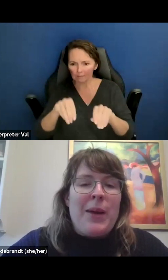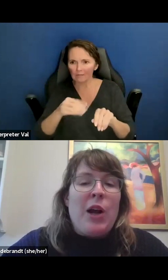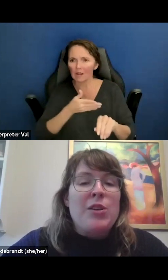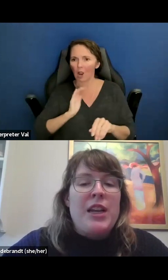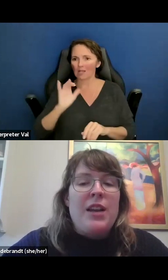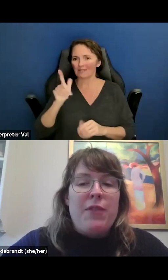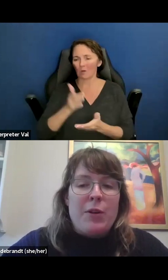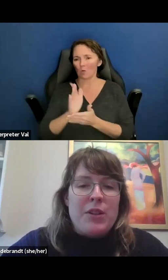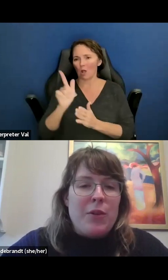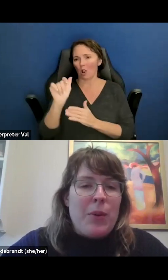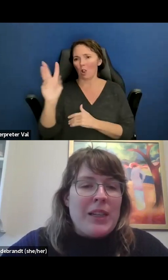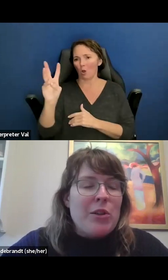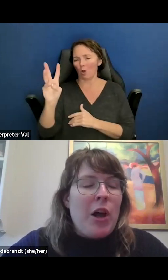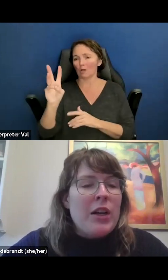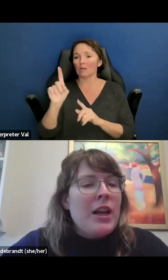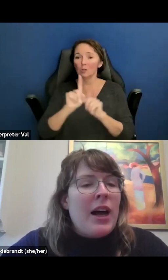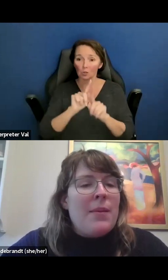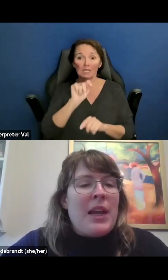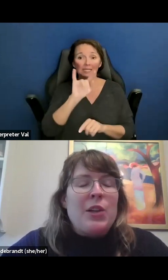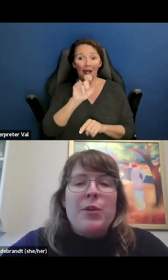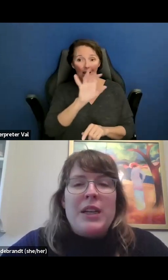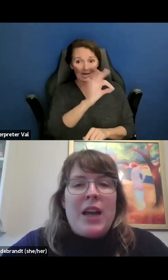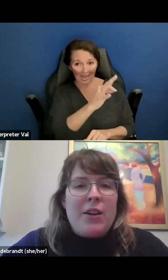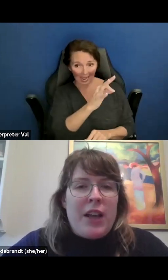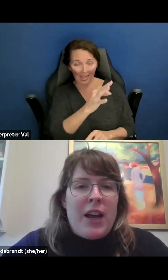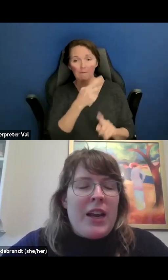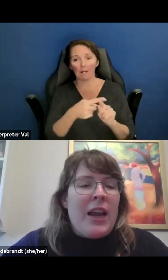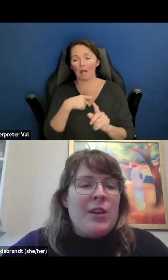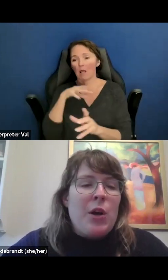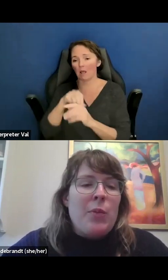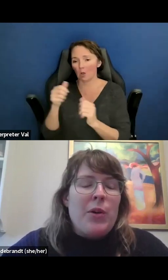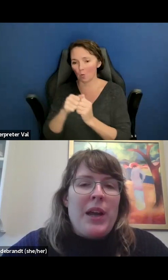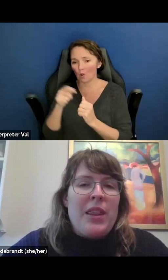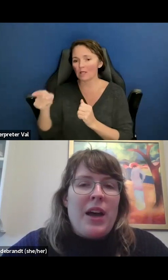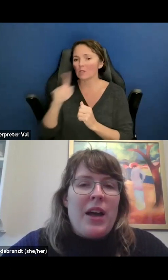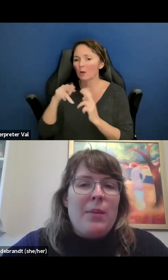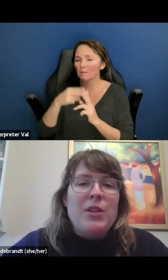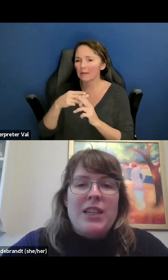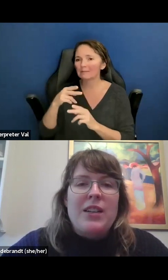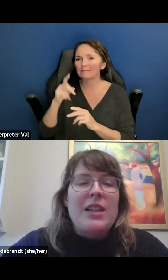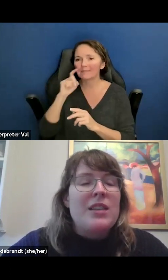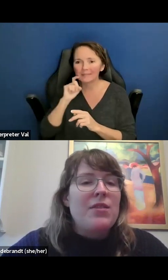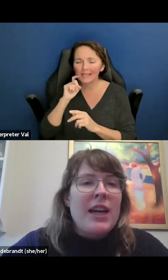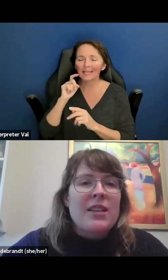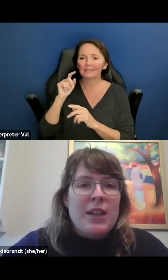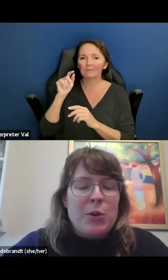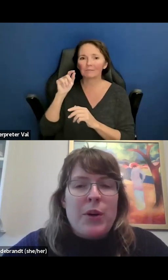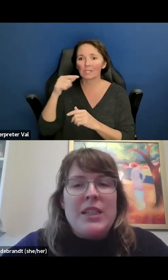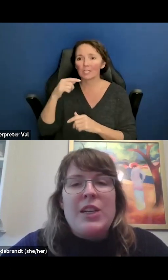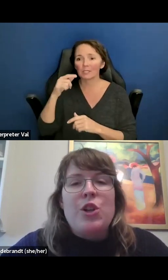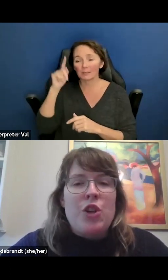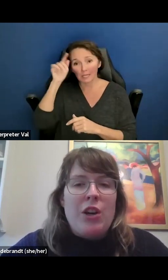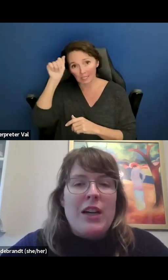and implement our state and federal civil rights law, including Title IX and our work with protected classes of sex,